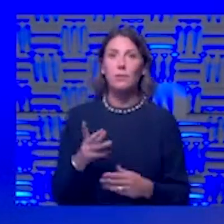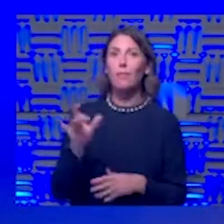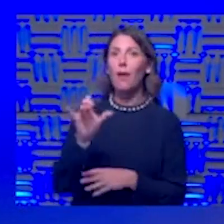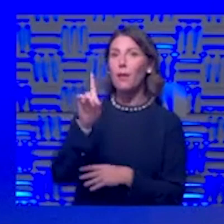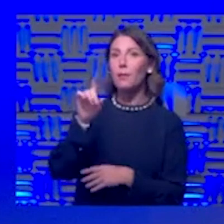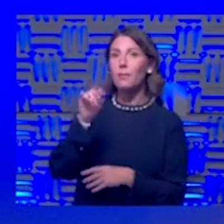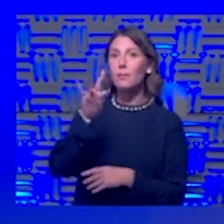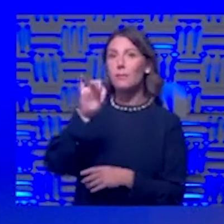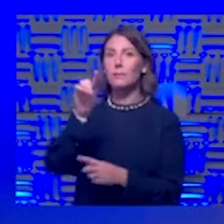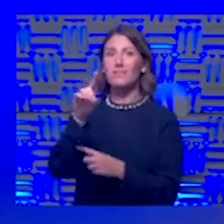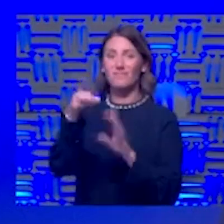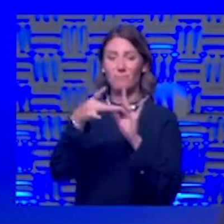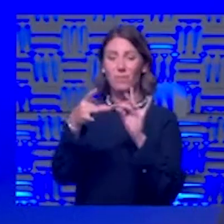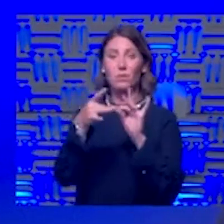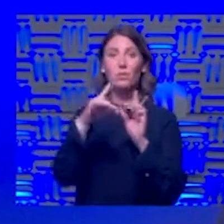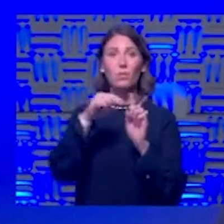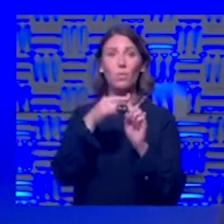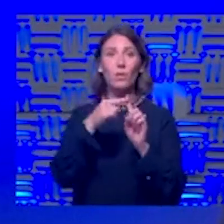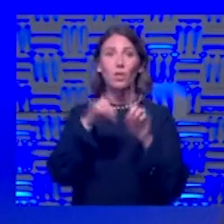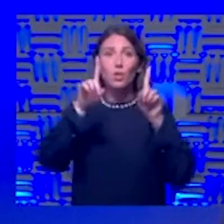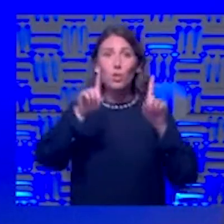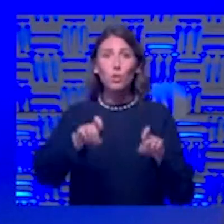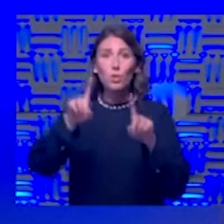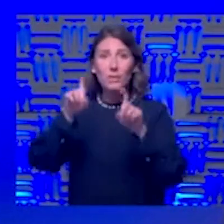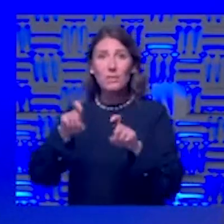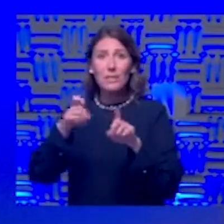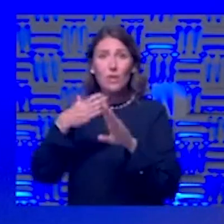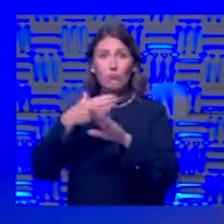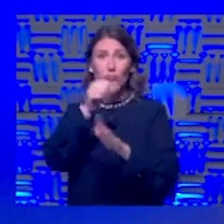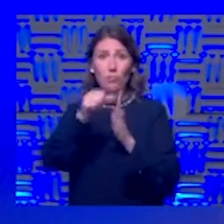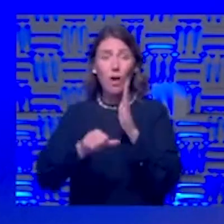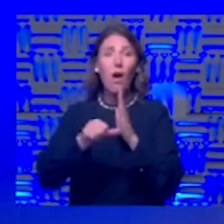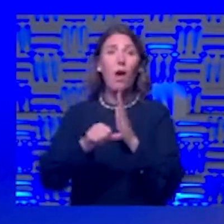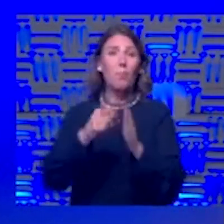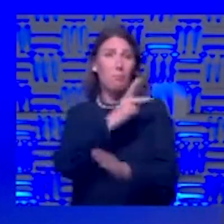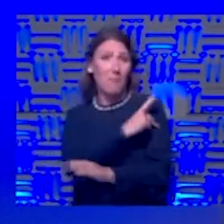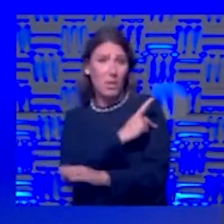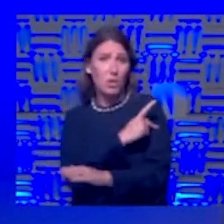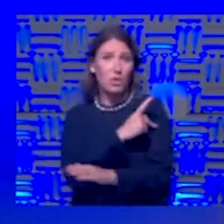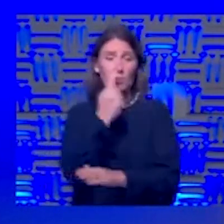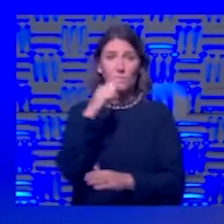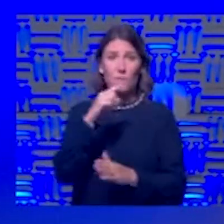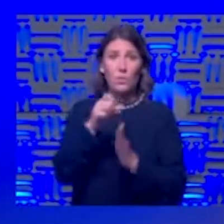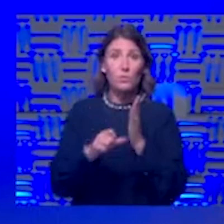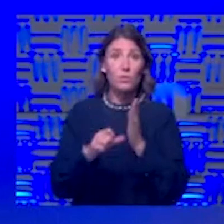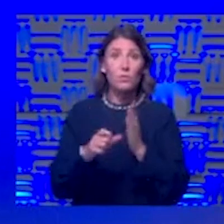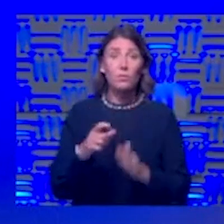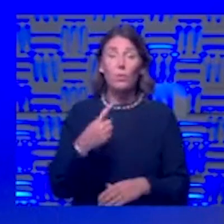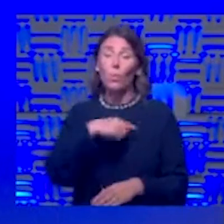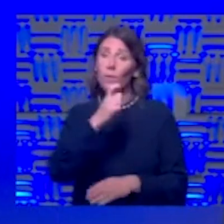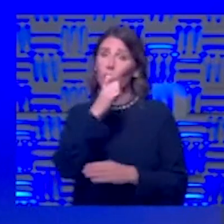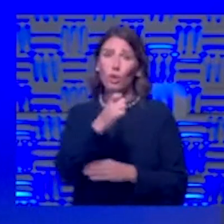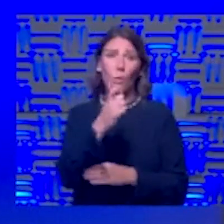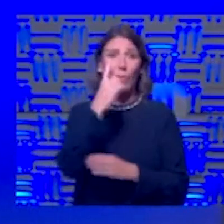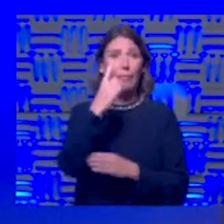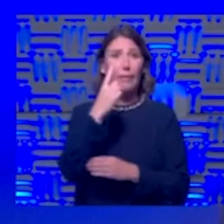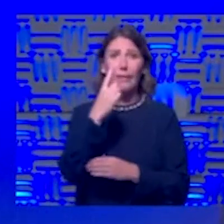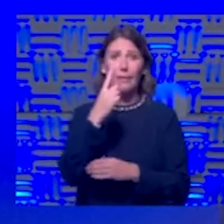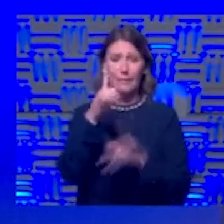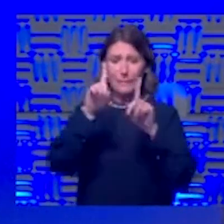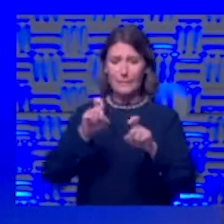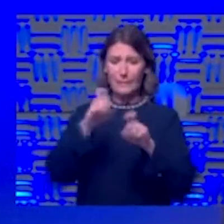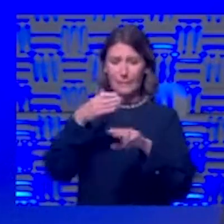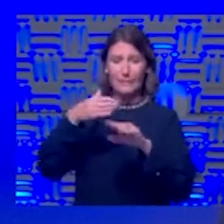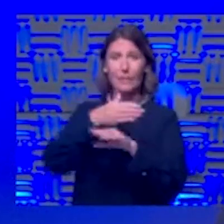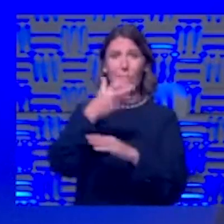was talking about, when we test our perioperative patients, when they're coming in for procedures, we really don't think a test after 3 days